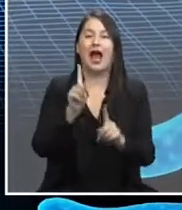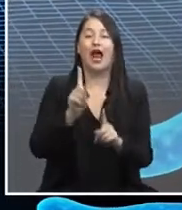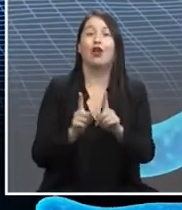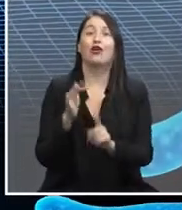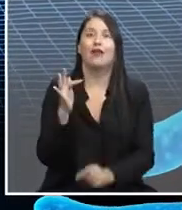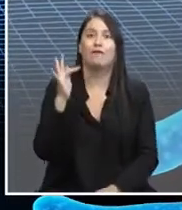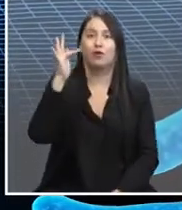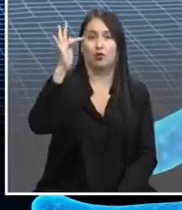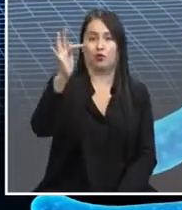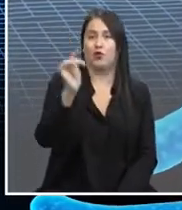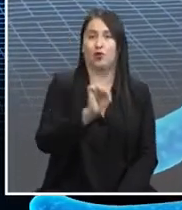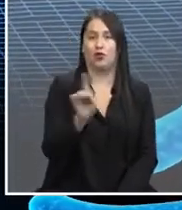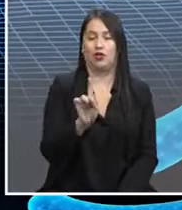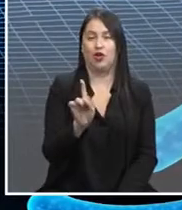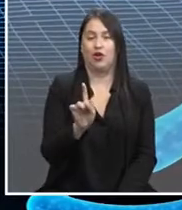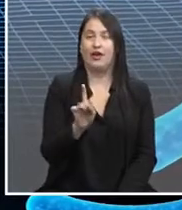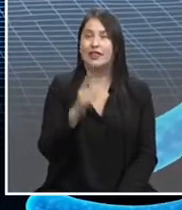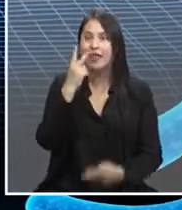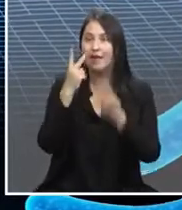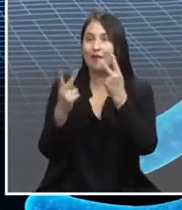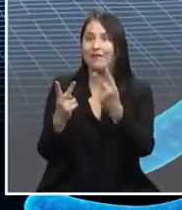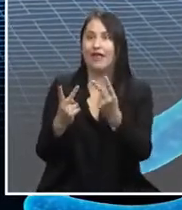now in our daily lives.